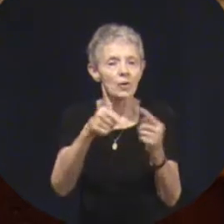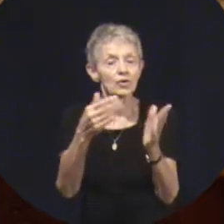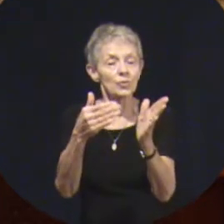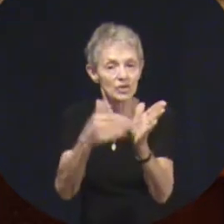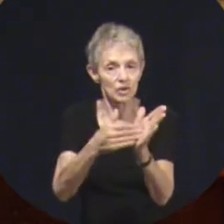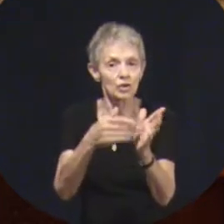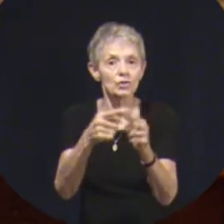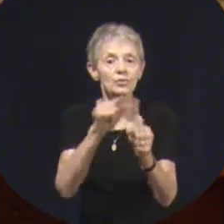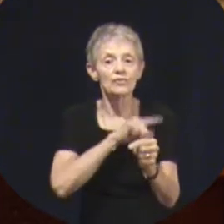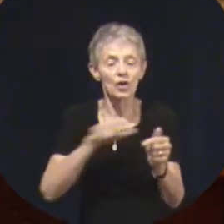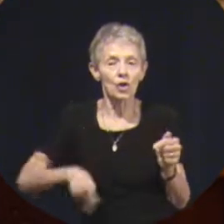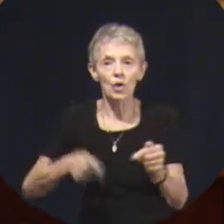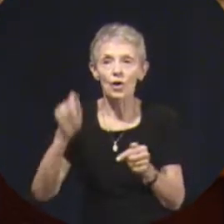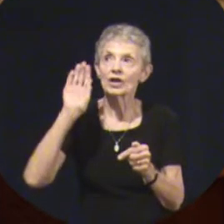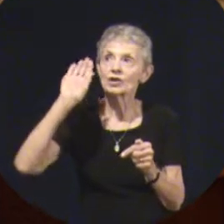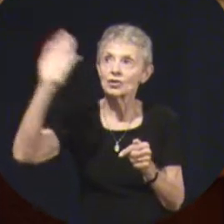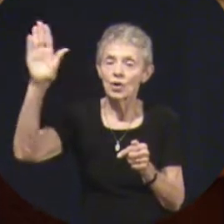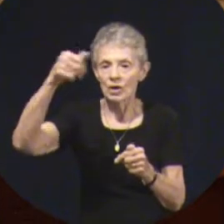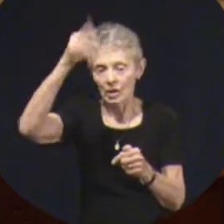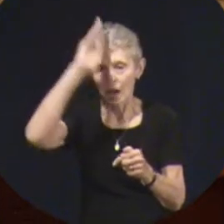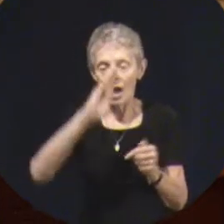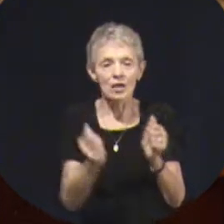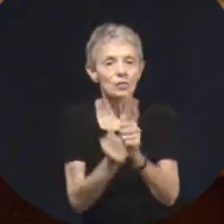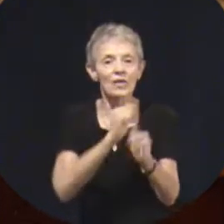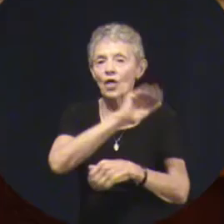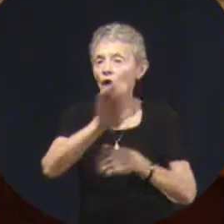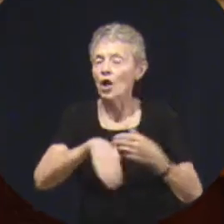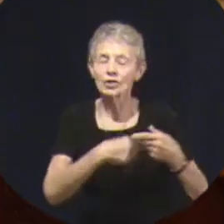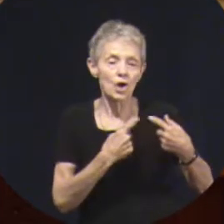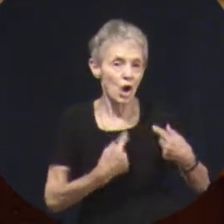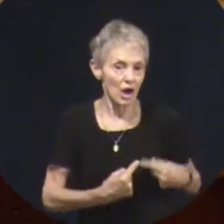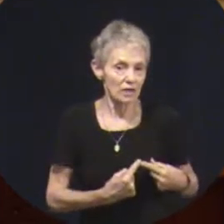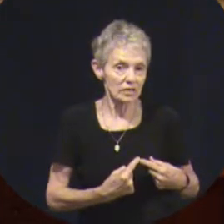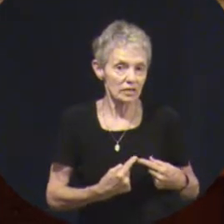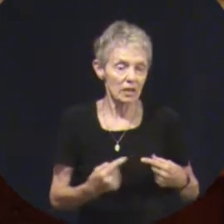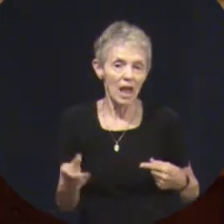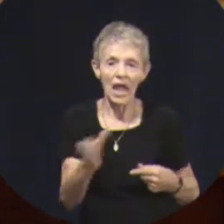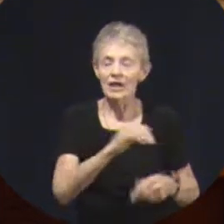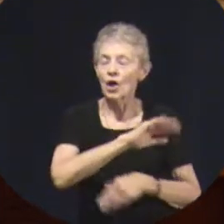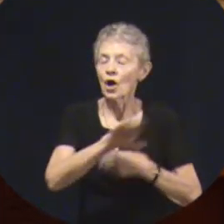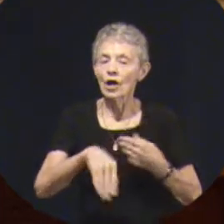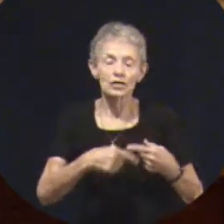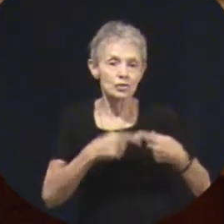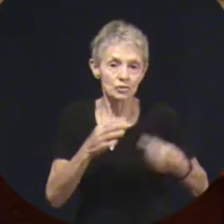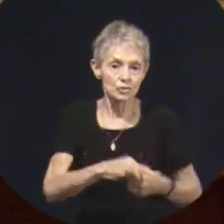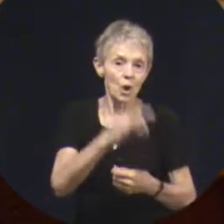to the Lord your God with all your heart and all your soul.